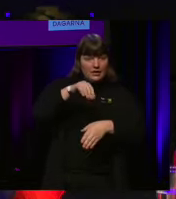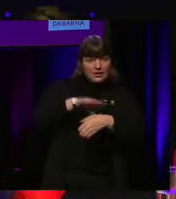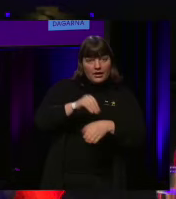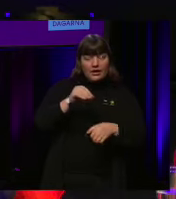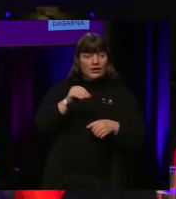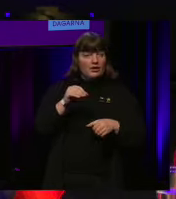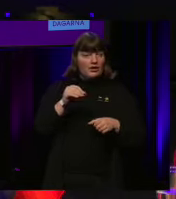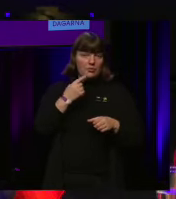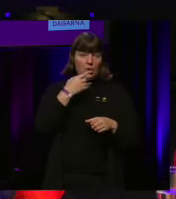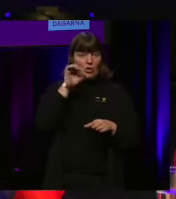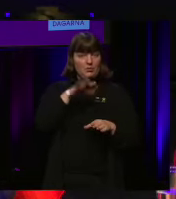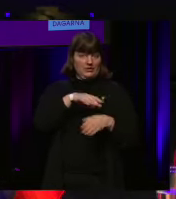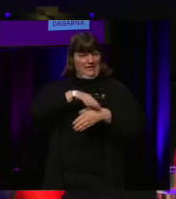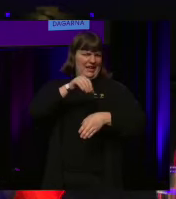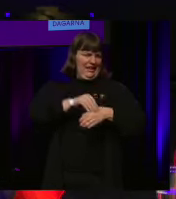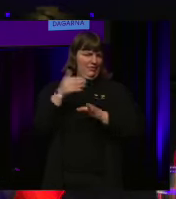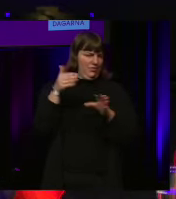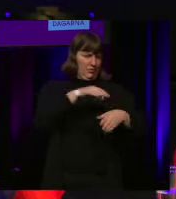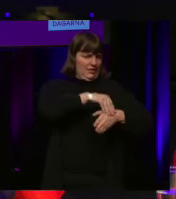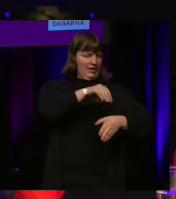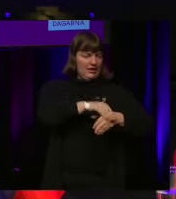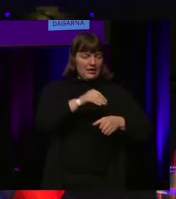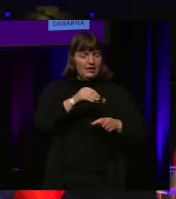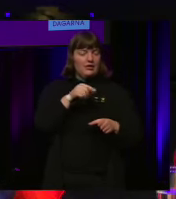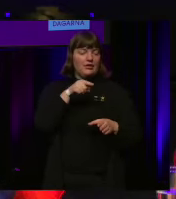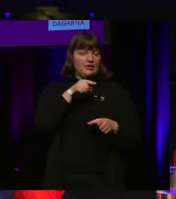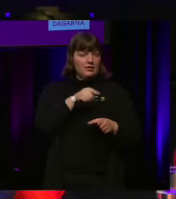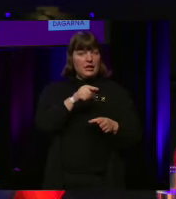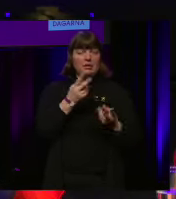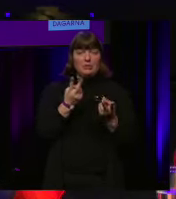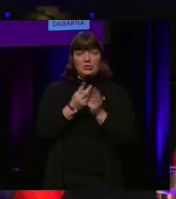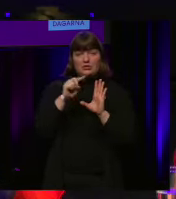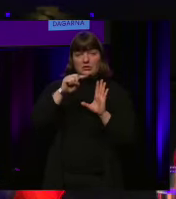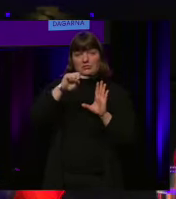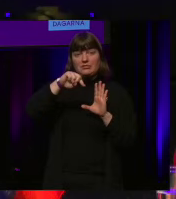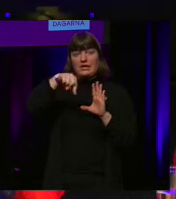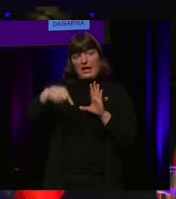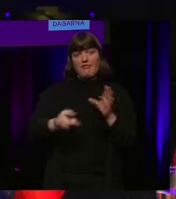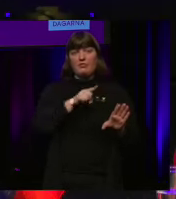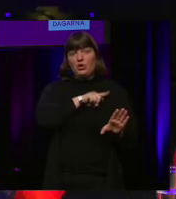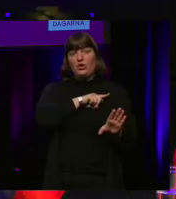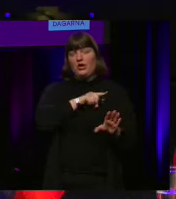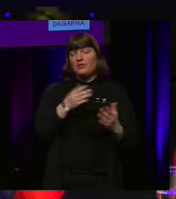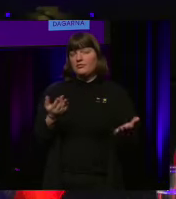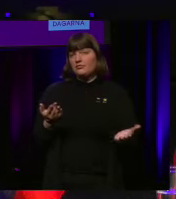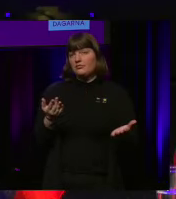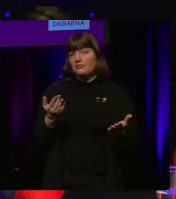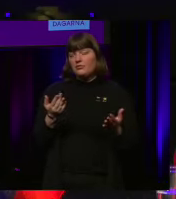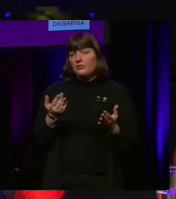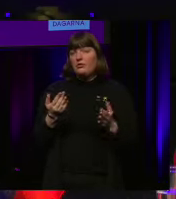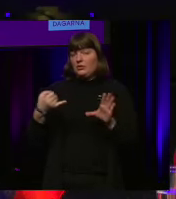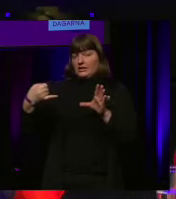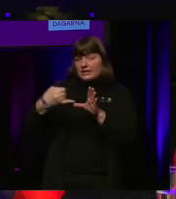Swedish, if we talk about Sweden. And that is a demanding approach, because that will